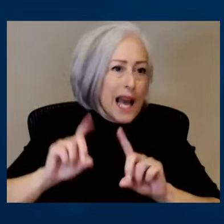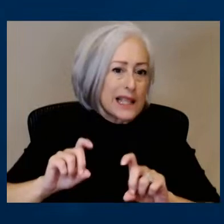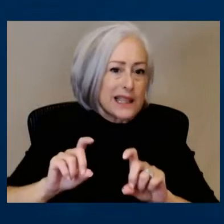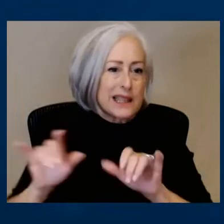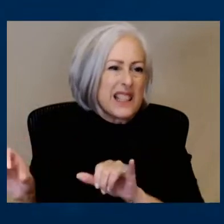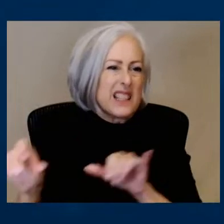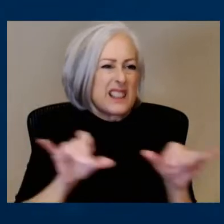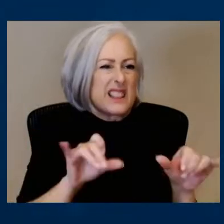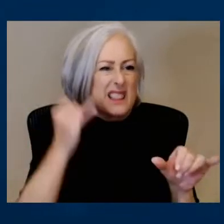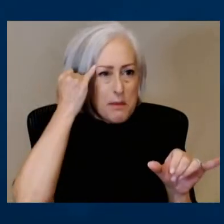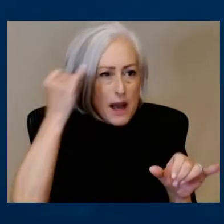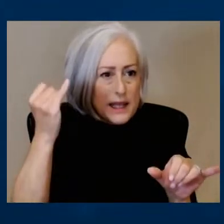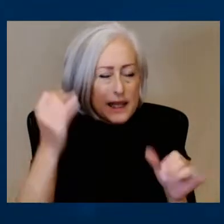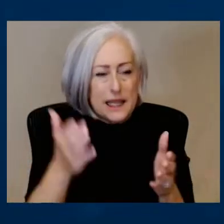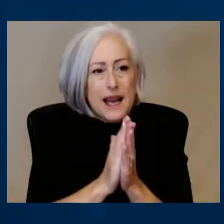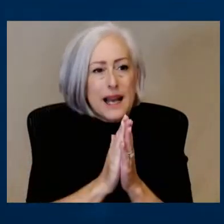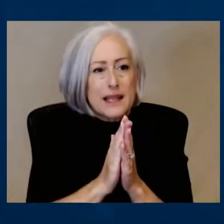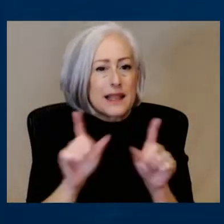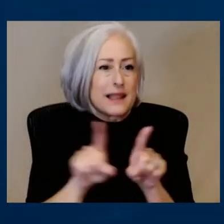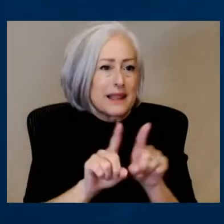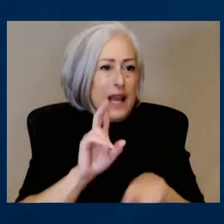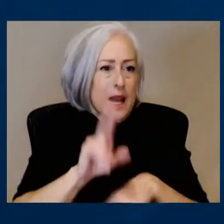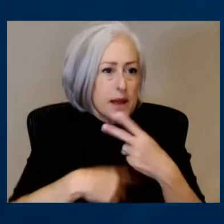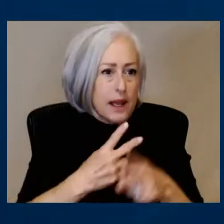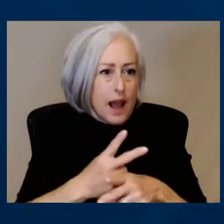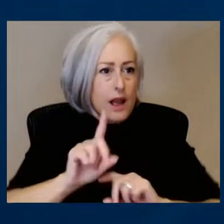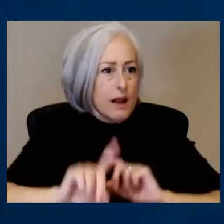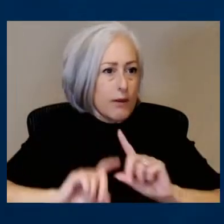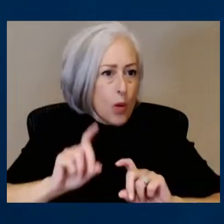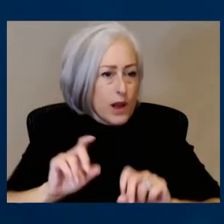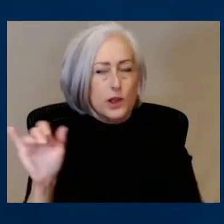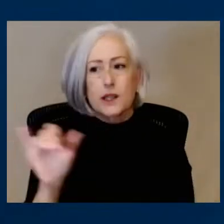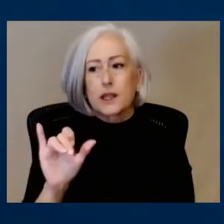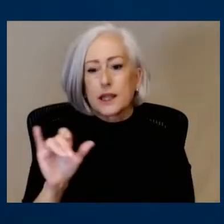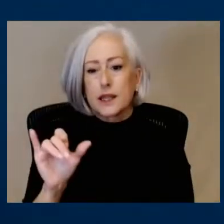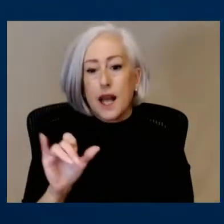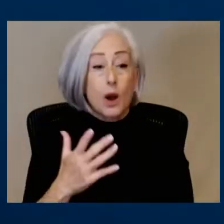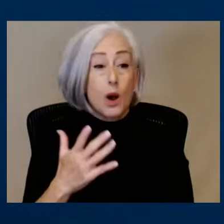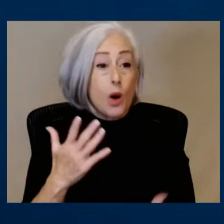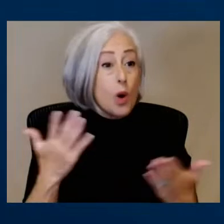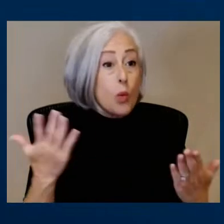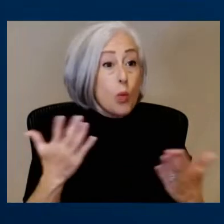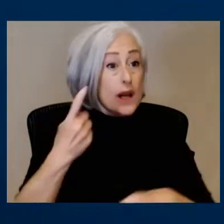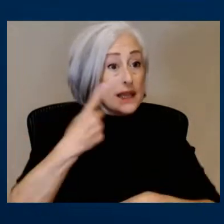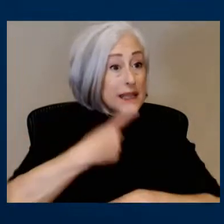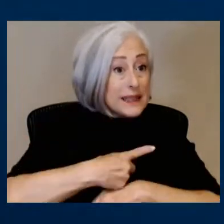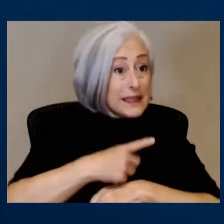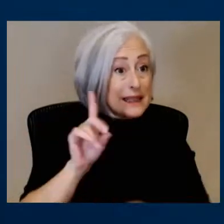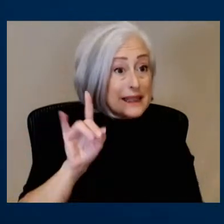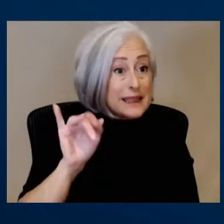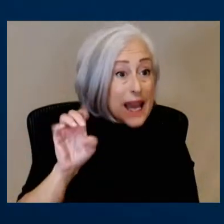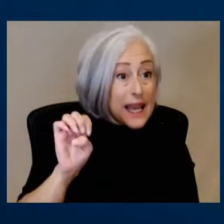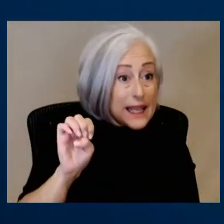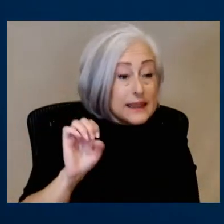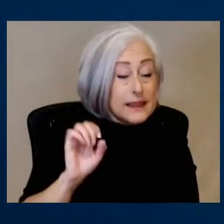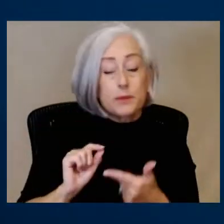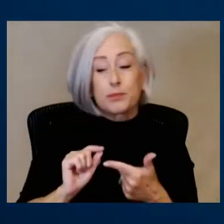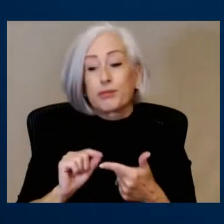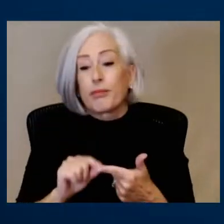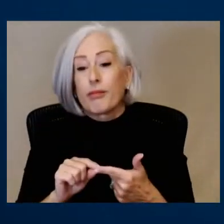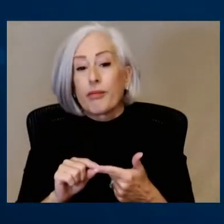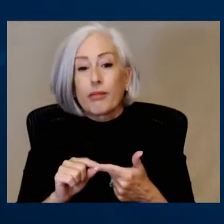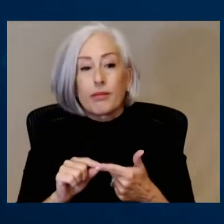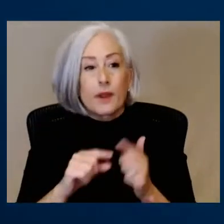asking kind of similar questions, similar themed questions like, what's the date and draw